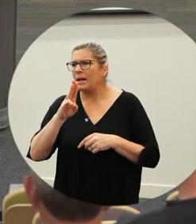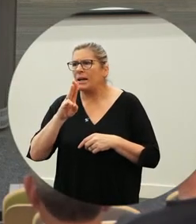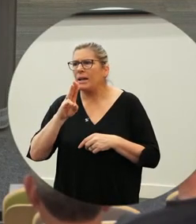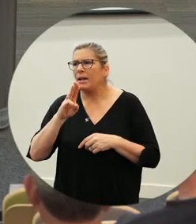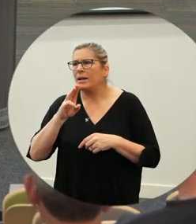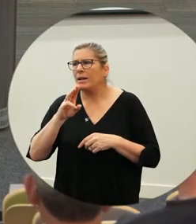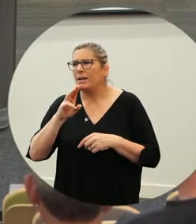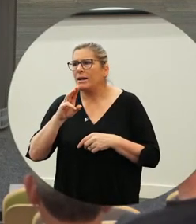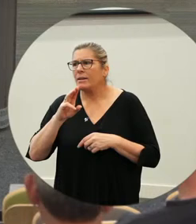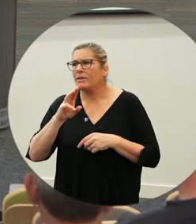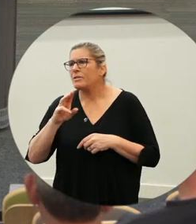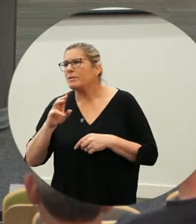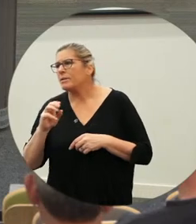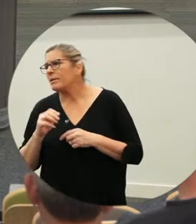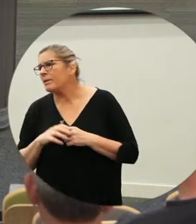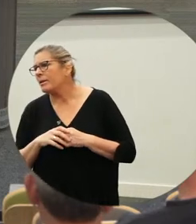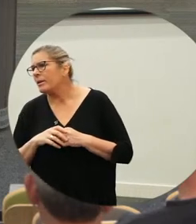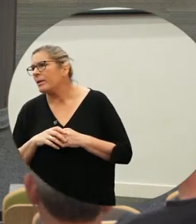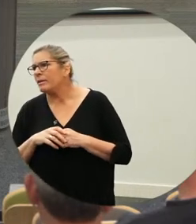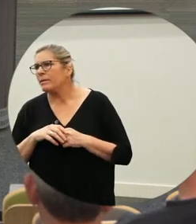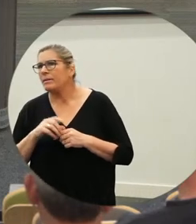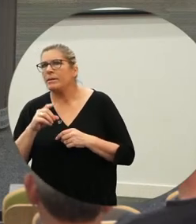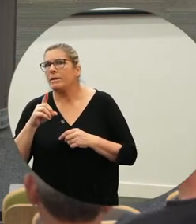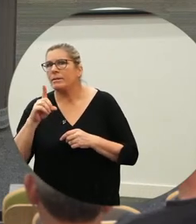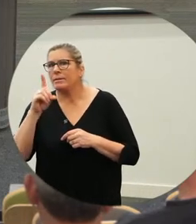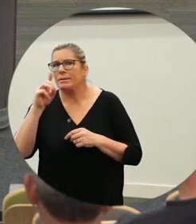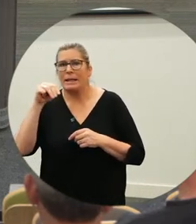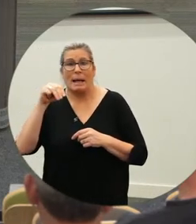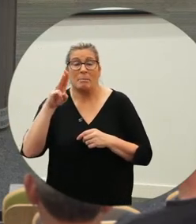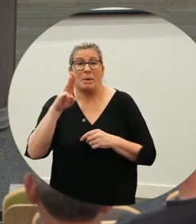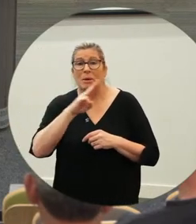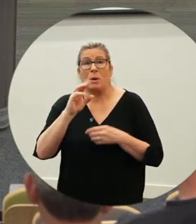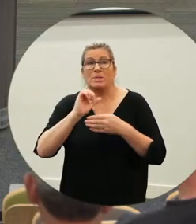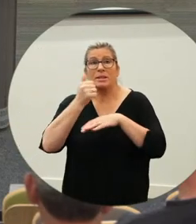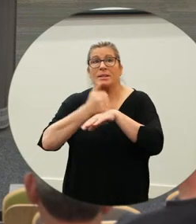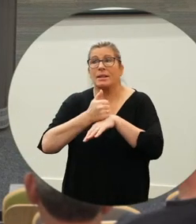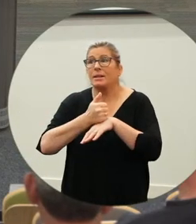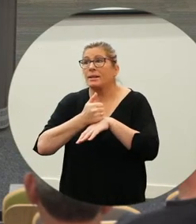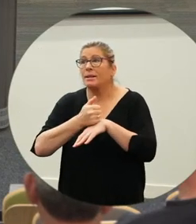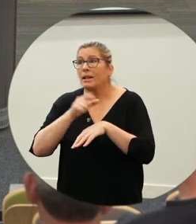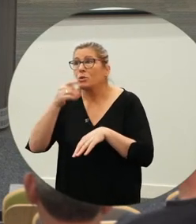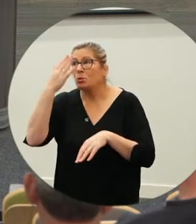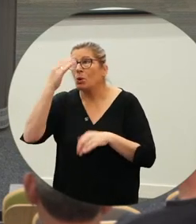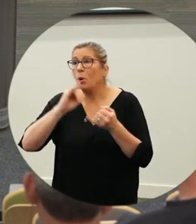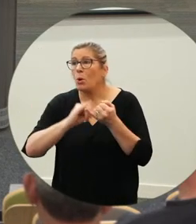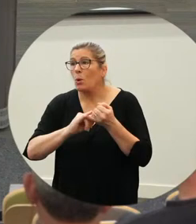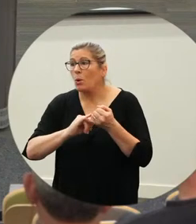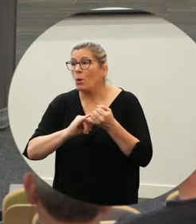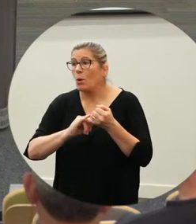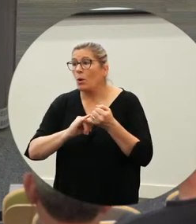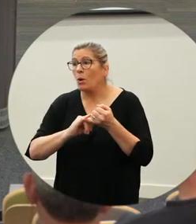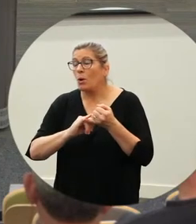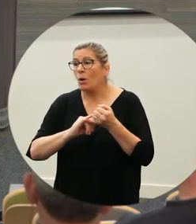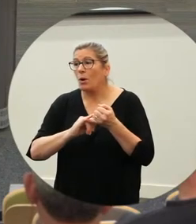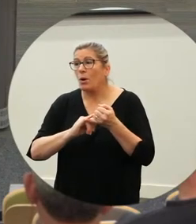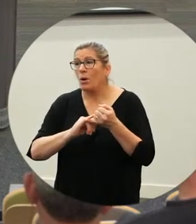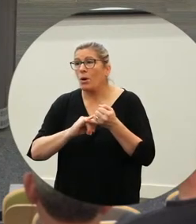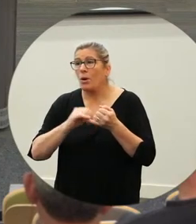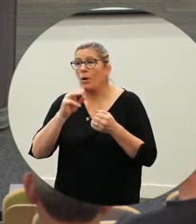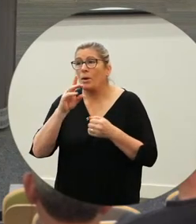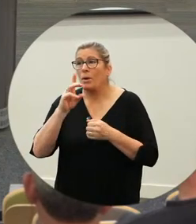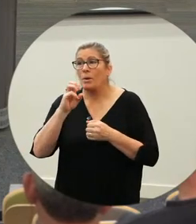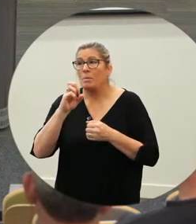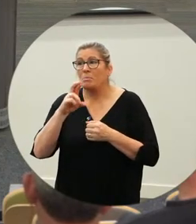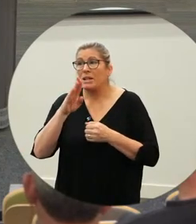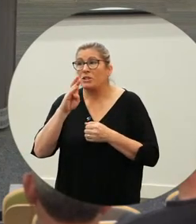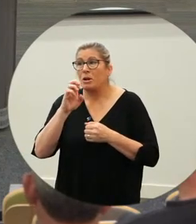was not disestablished in 1922. And the other one is, you will know who Peter Berry was. Mm-hmm. And I'm just wondering, did you ever encounter